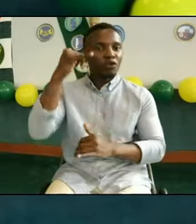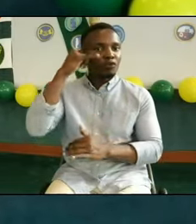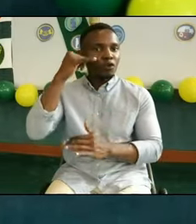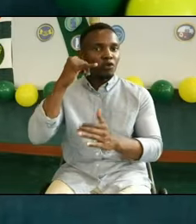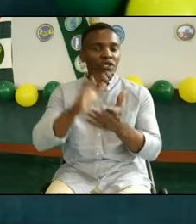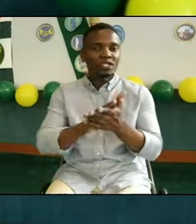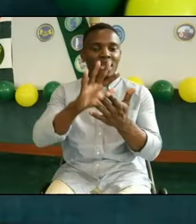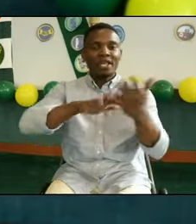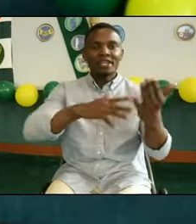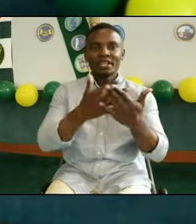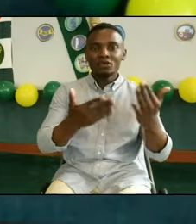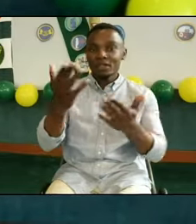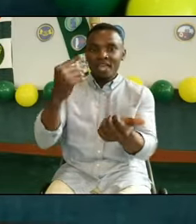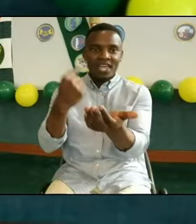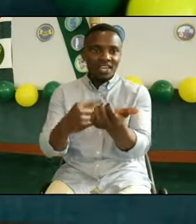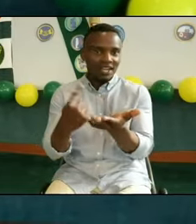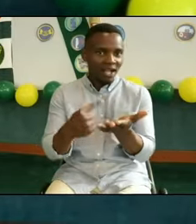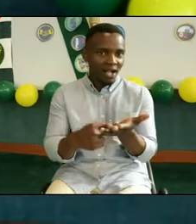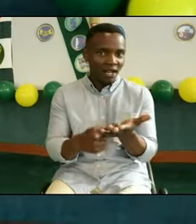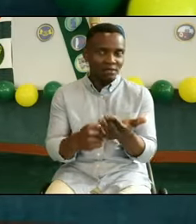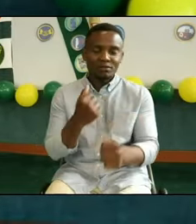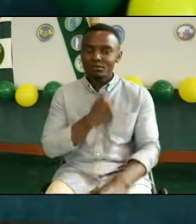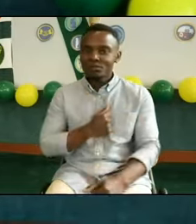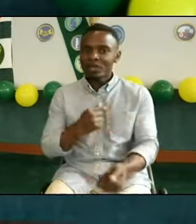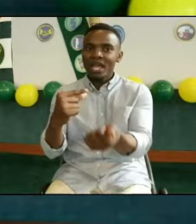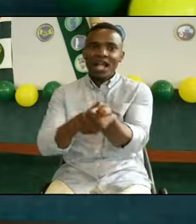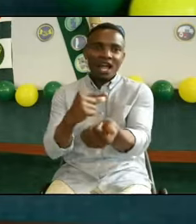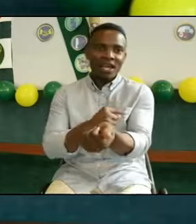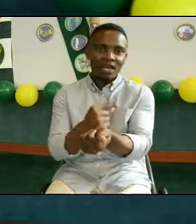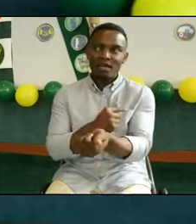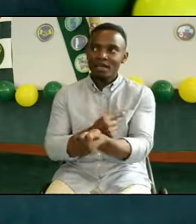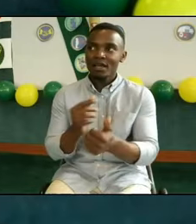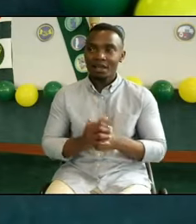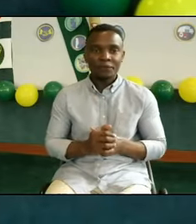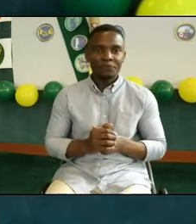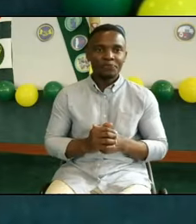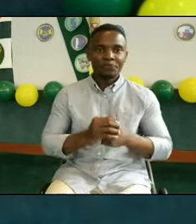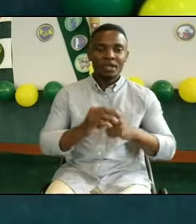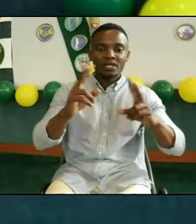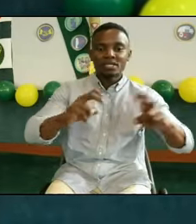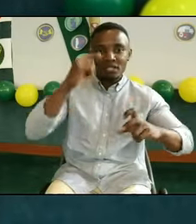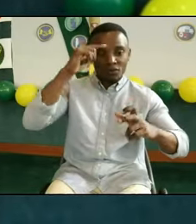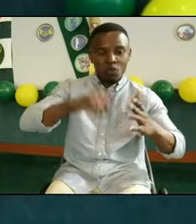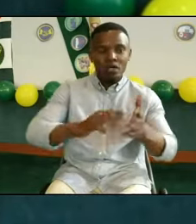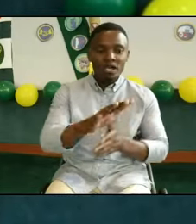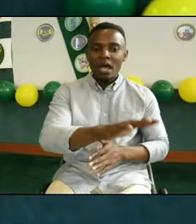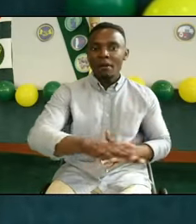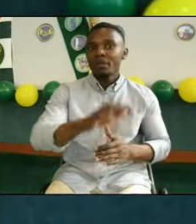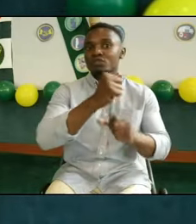in Ghana called MTN came to the place to look for places where they can mount their,